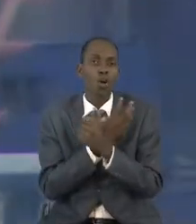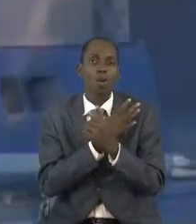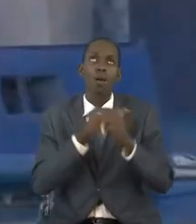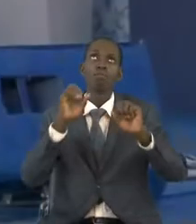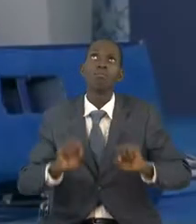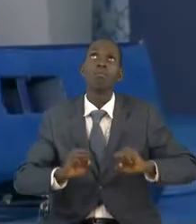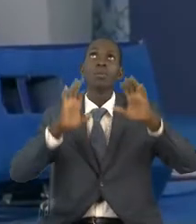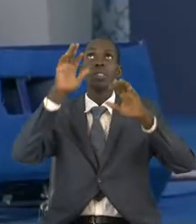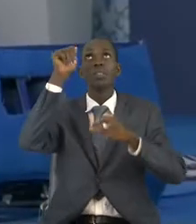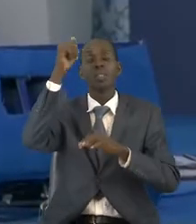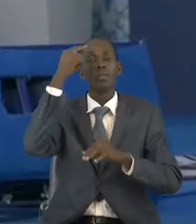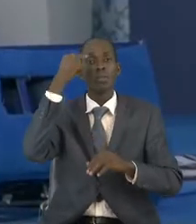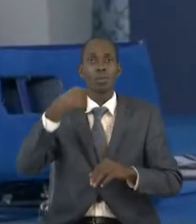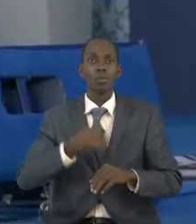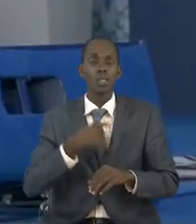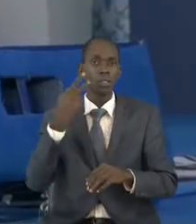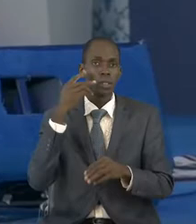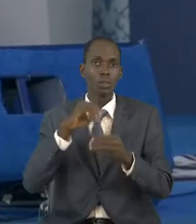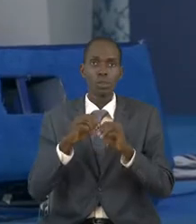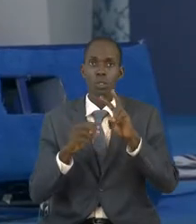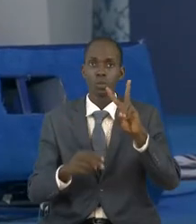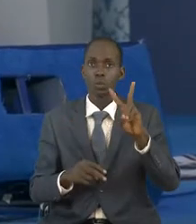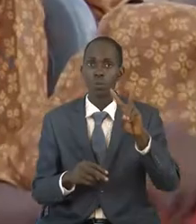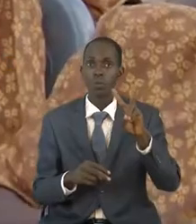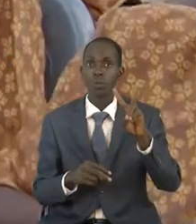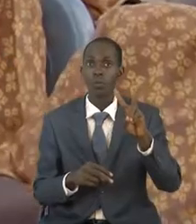me. Look at number two here. Number two,